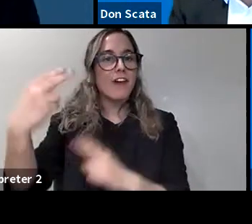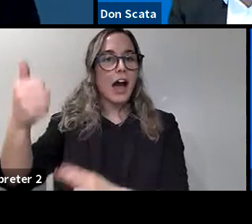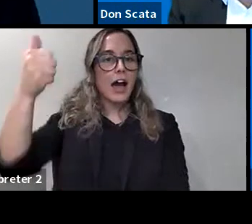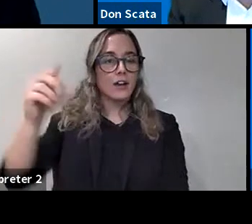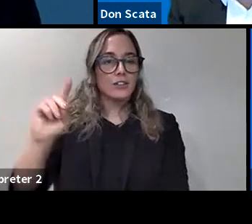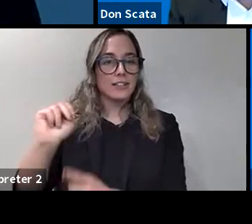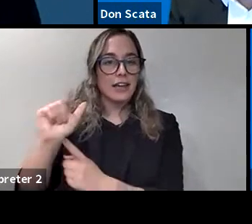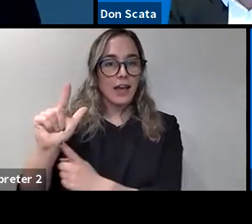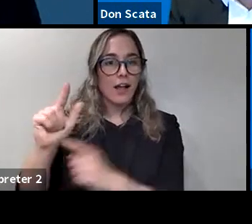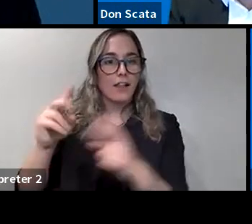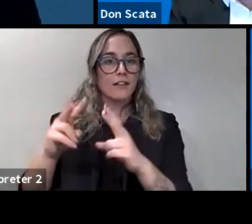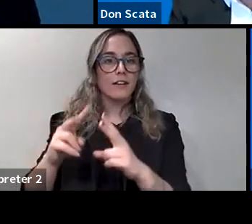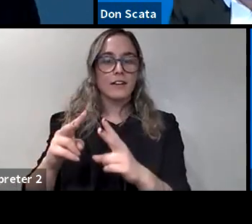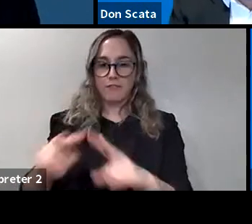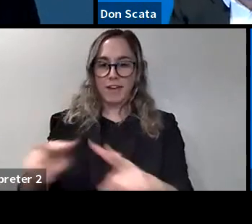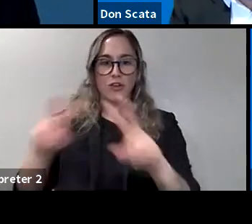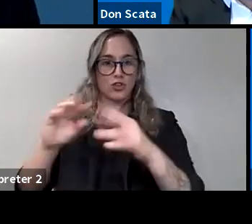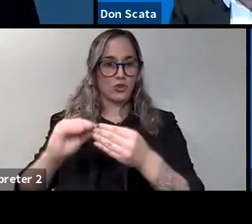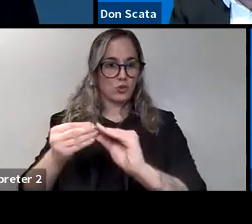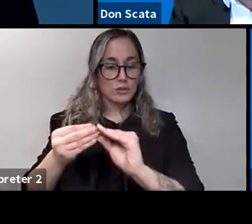vacant